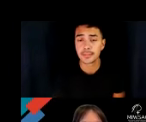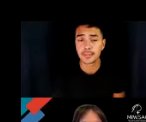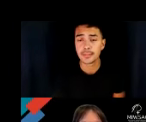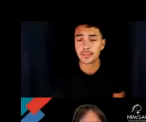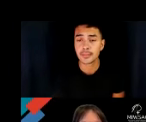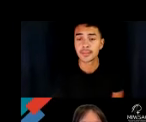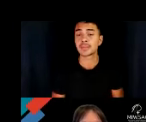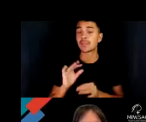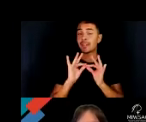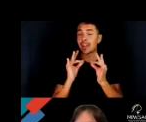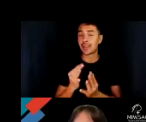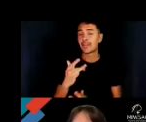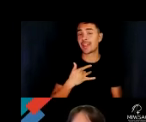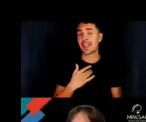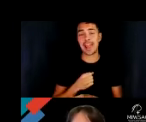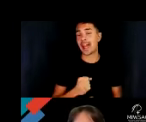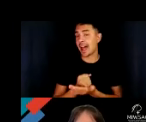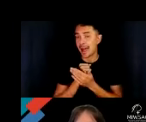Families feel helpless.